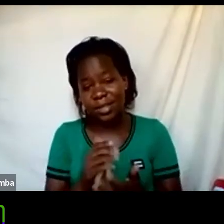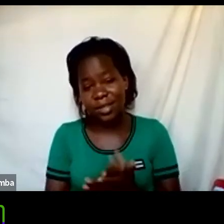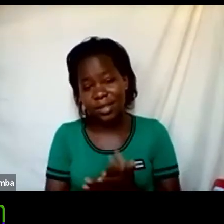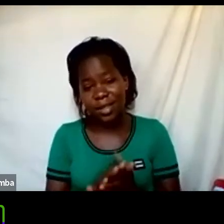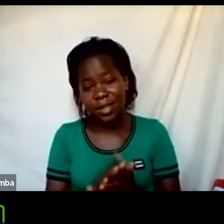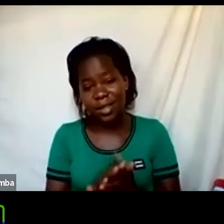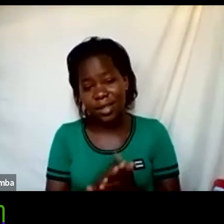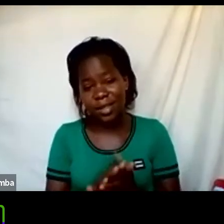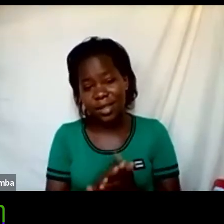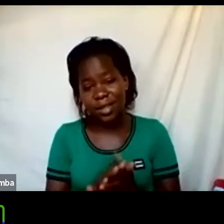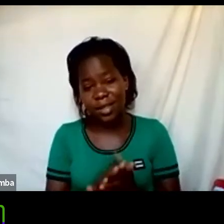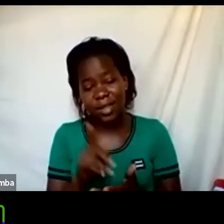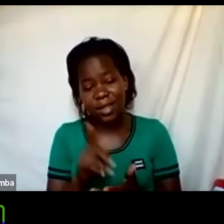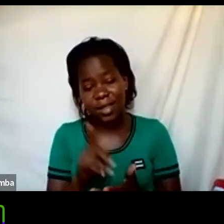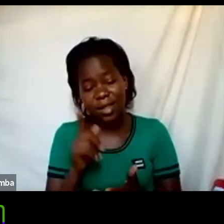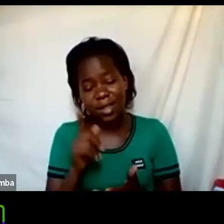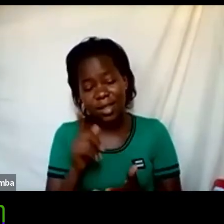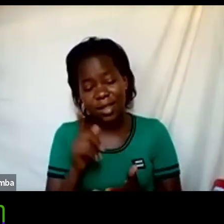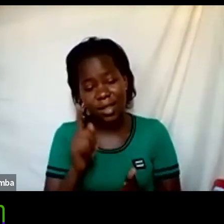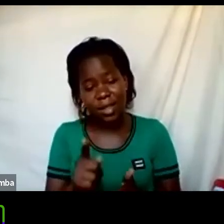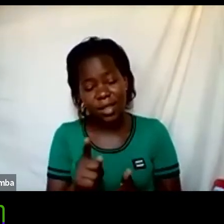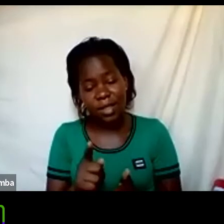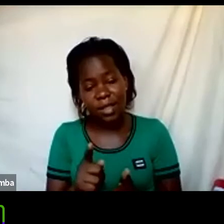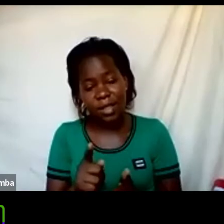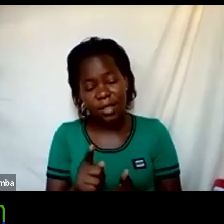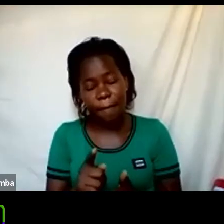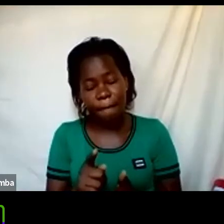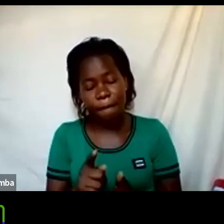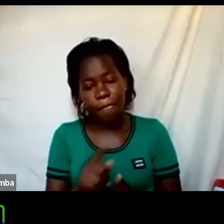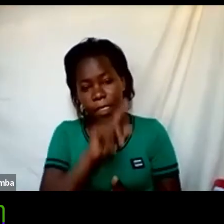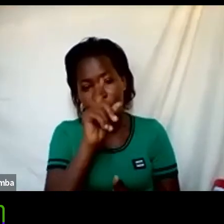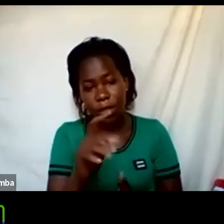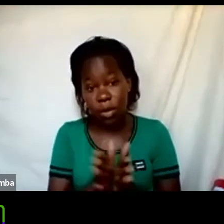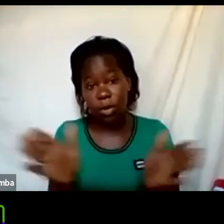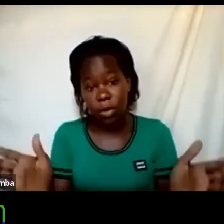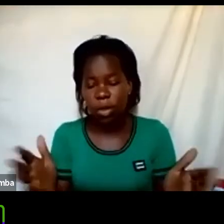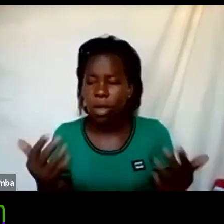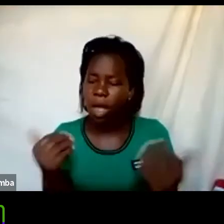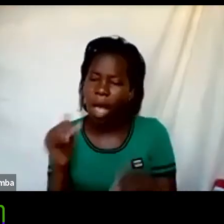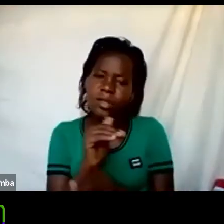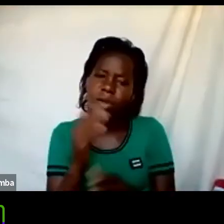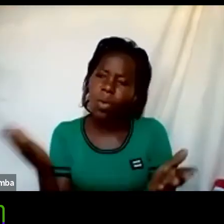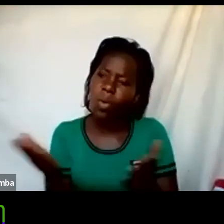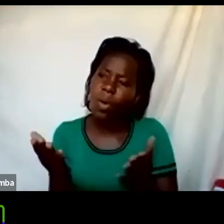are your customers? Are they in London? Are they in Kabul?